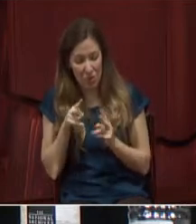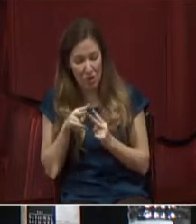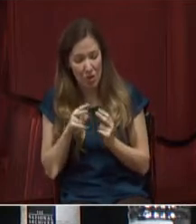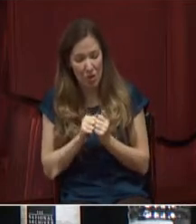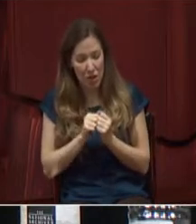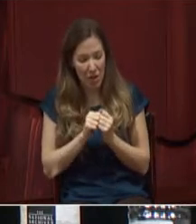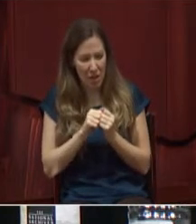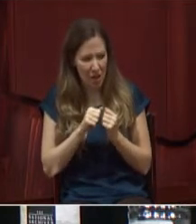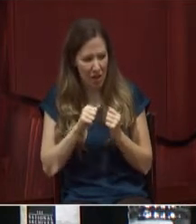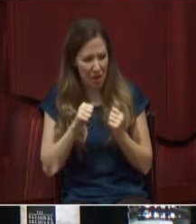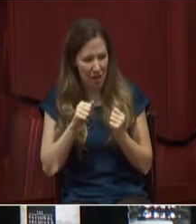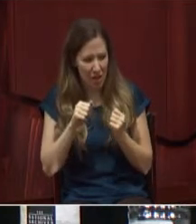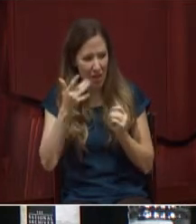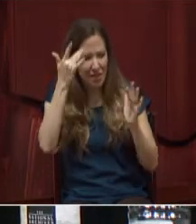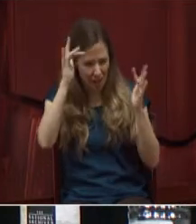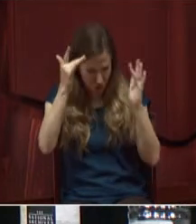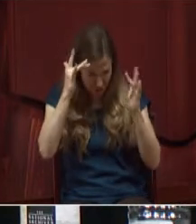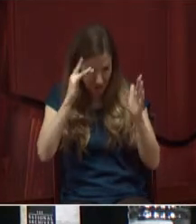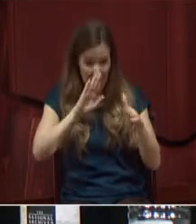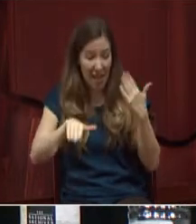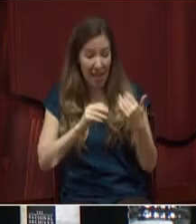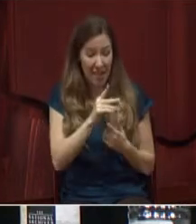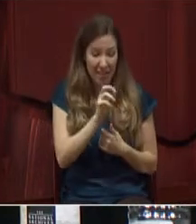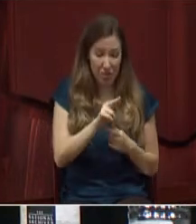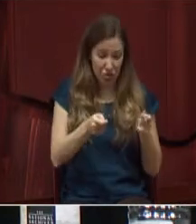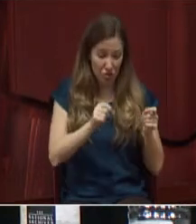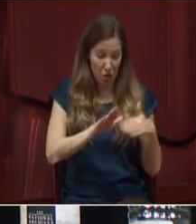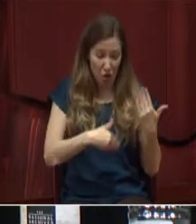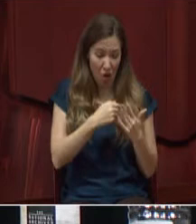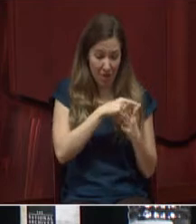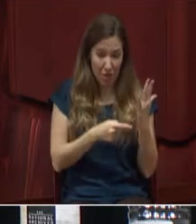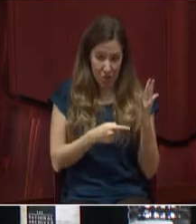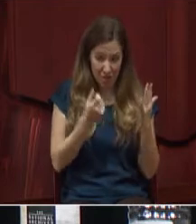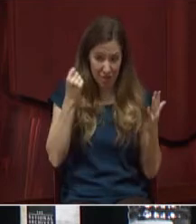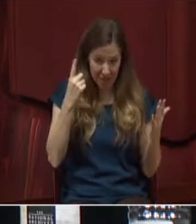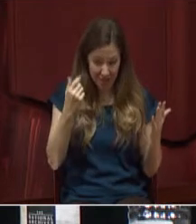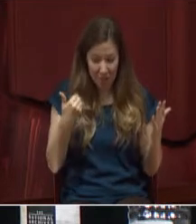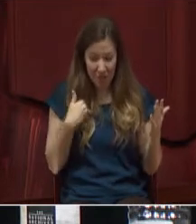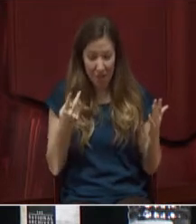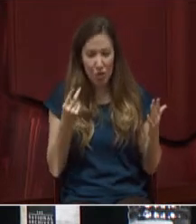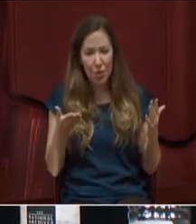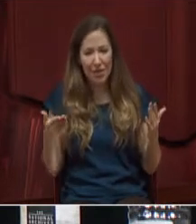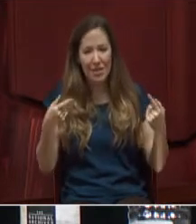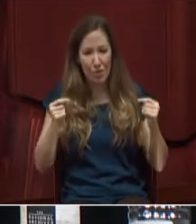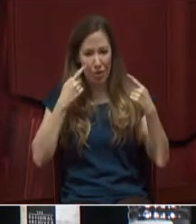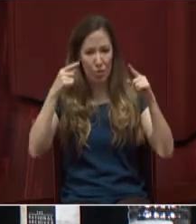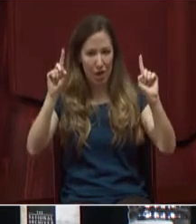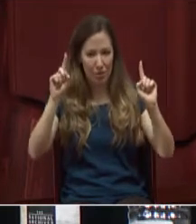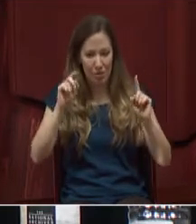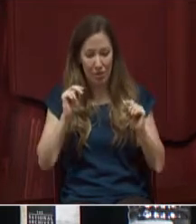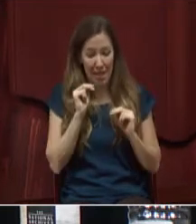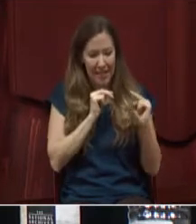operations. Every one of those was chaired by Henry Kissinger. Now, we should add that there were two things they were trying to accomplish, and this was